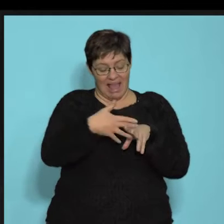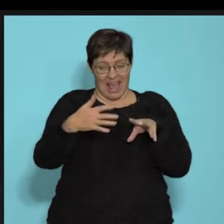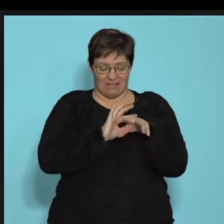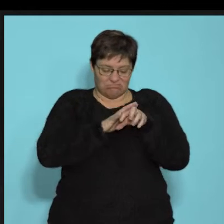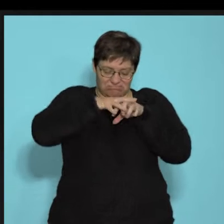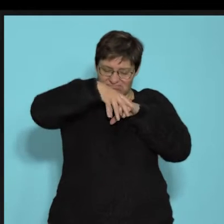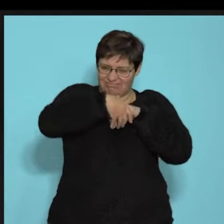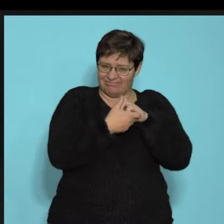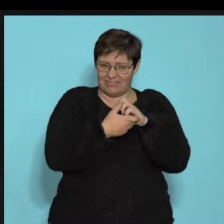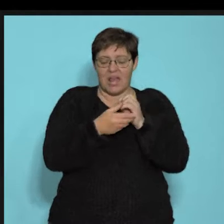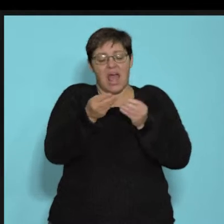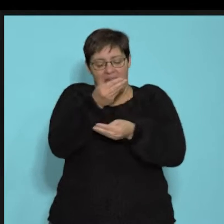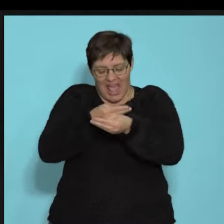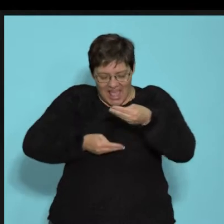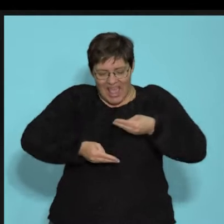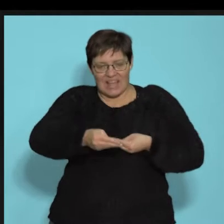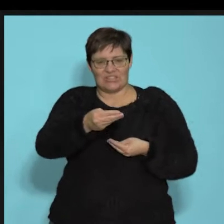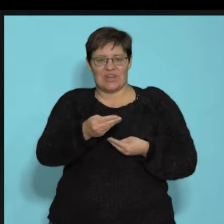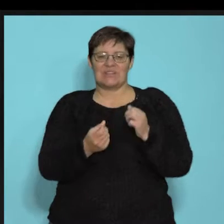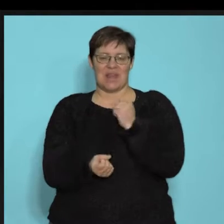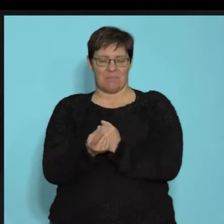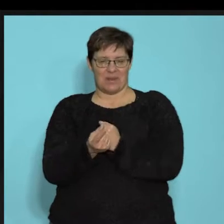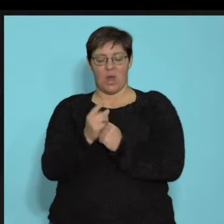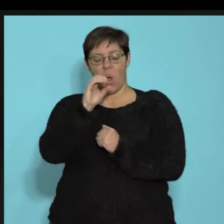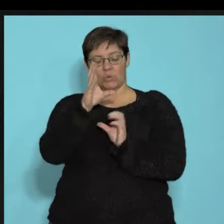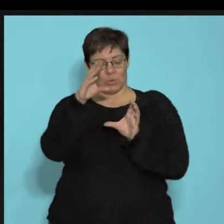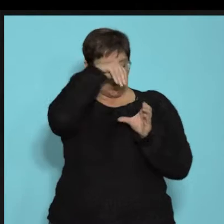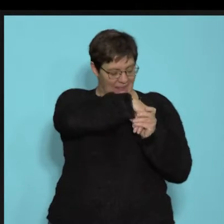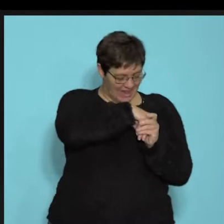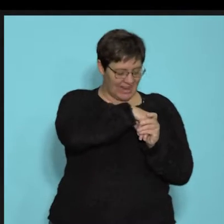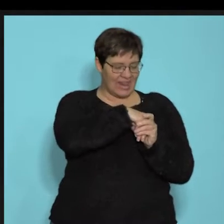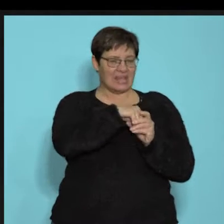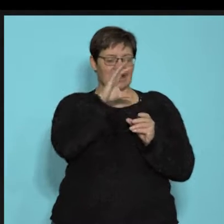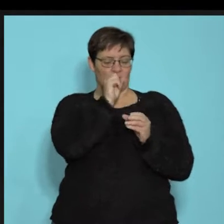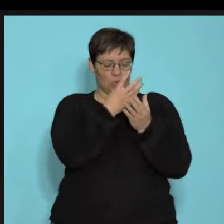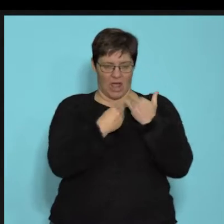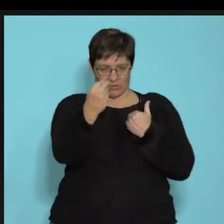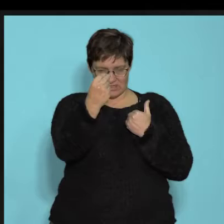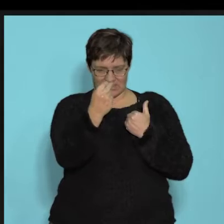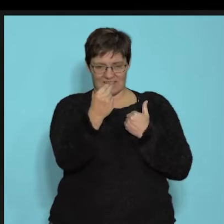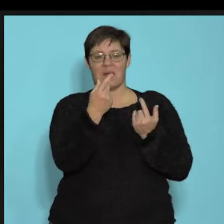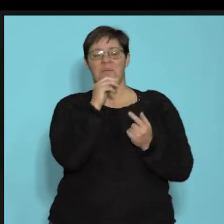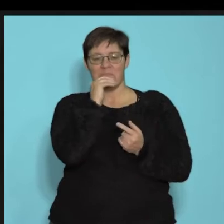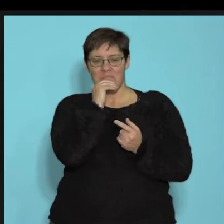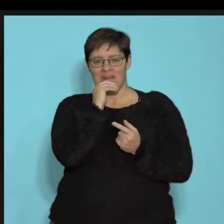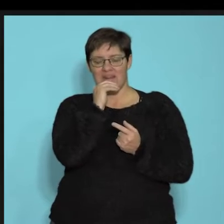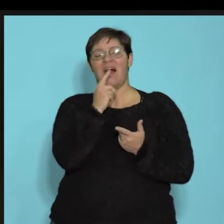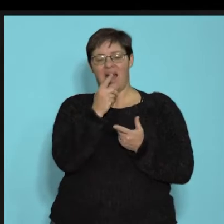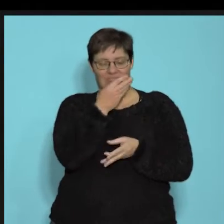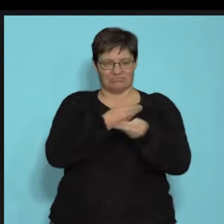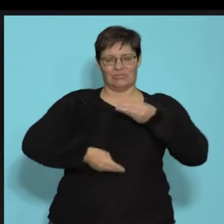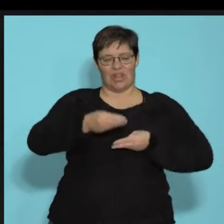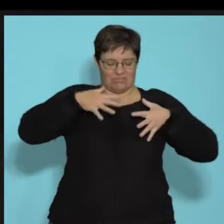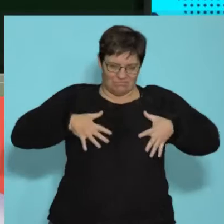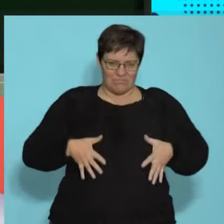vessels. Gaseous exchange is going to occur. And what's going to happen is that is how we're going to get all the gases to the